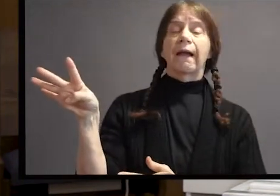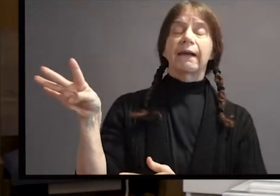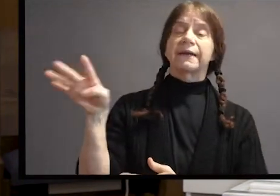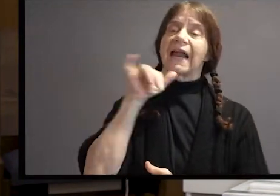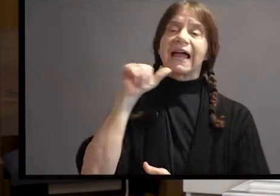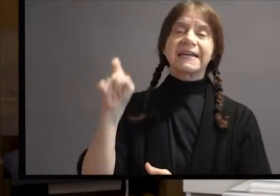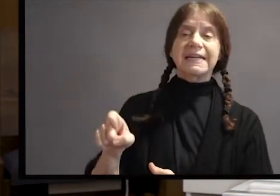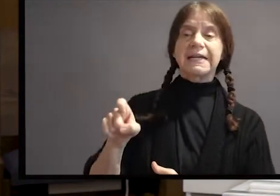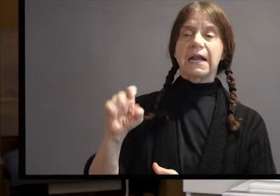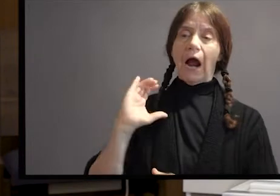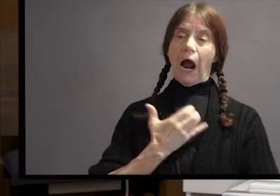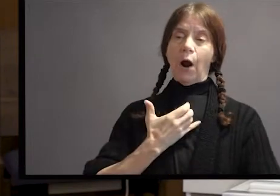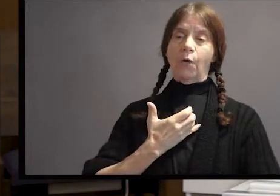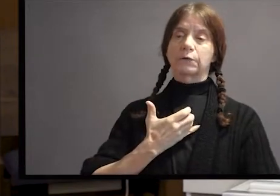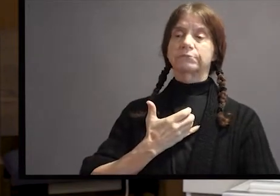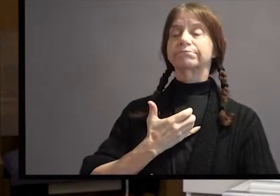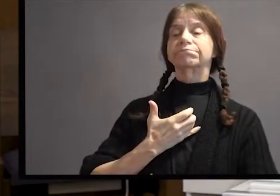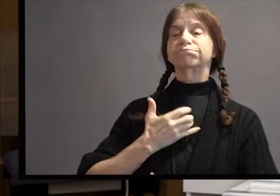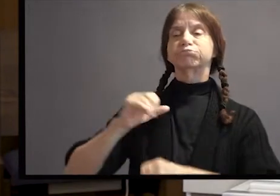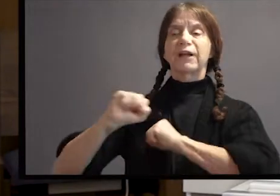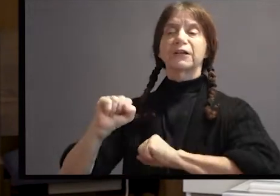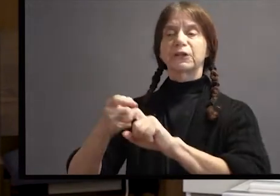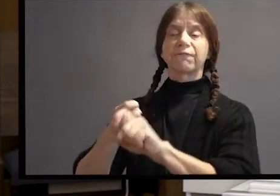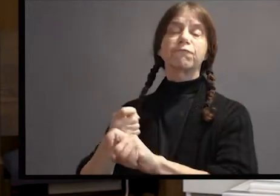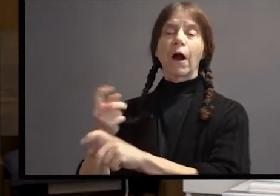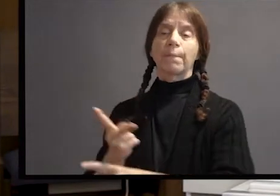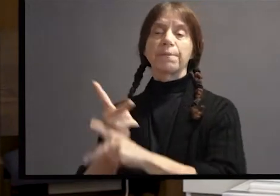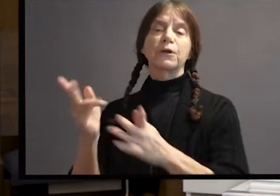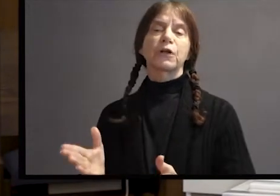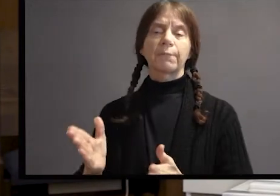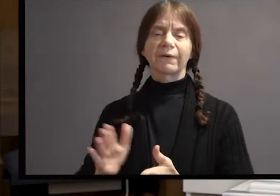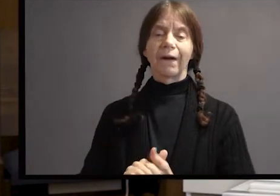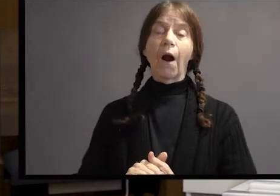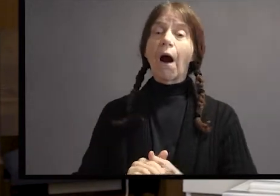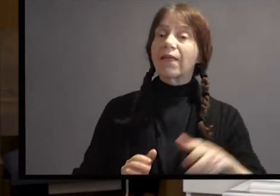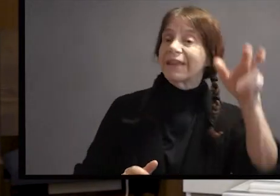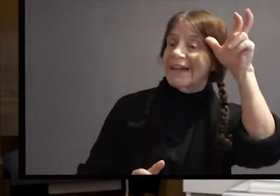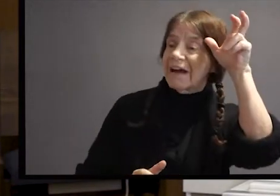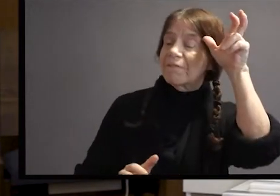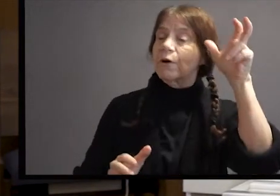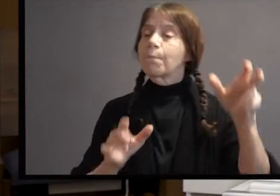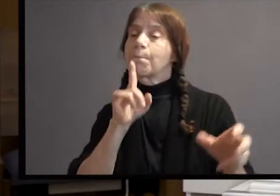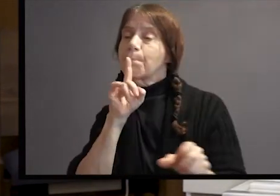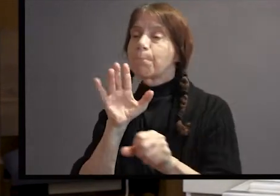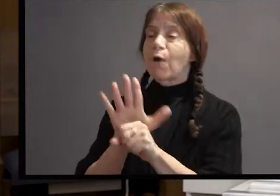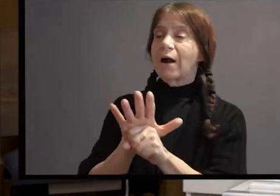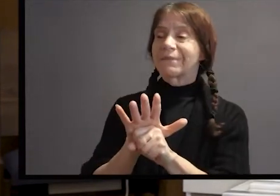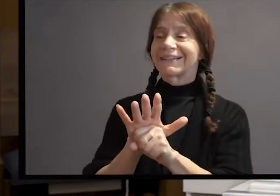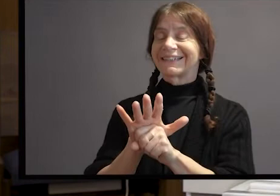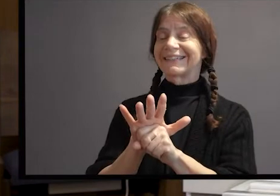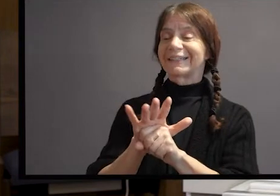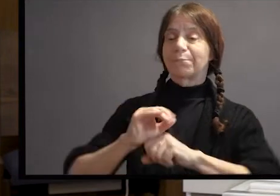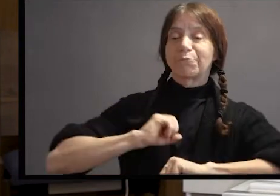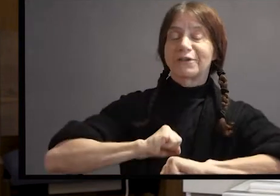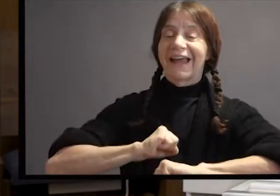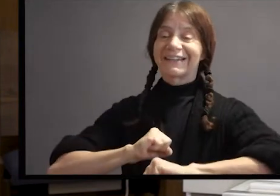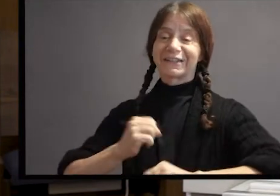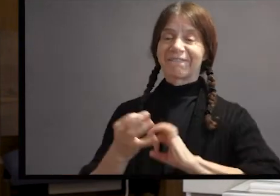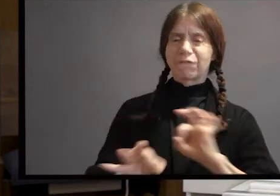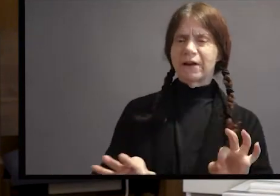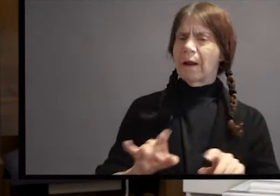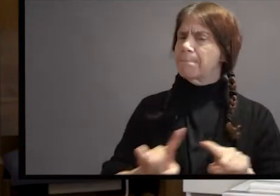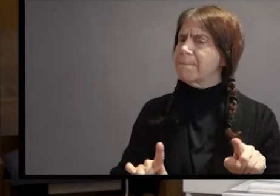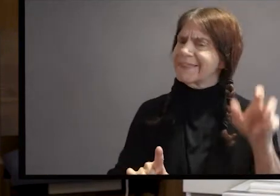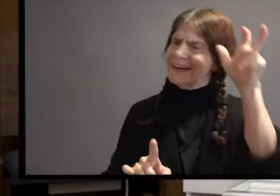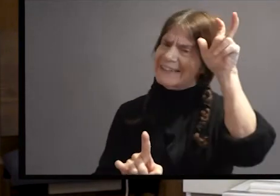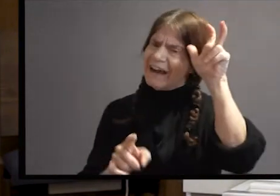shepherd. He does this by promising pleasure and freedom. But in reality, he's prowling around